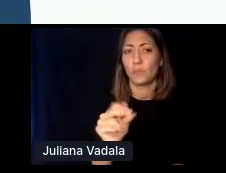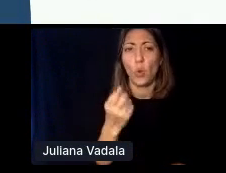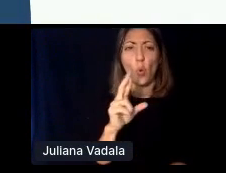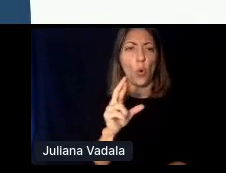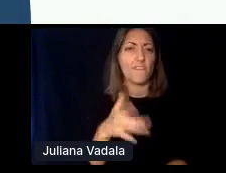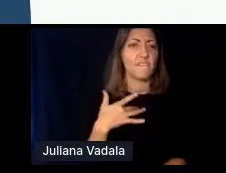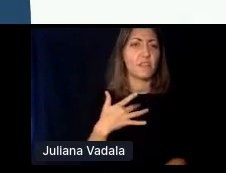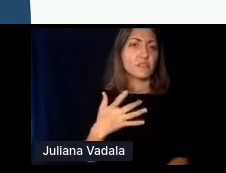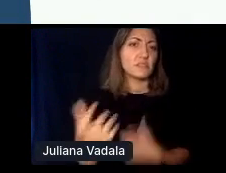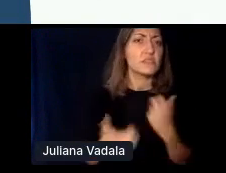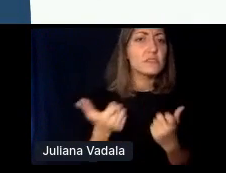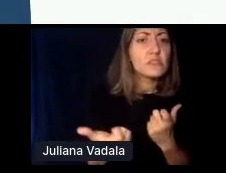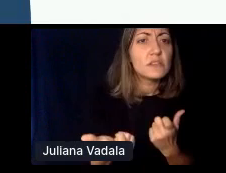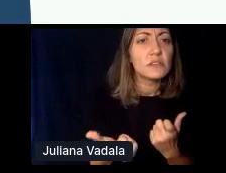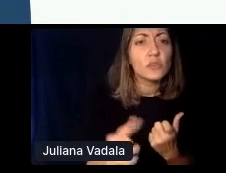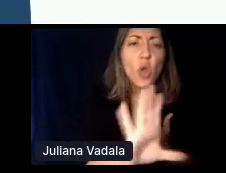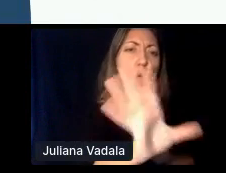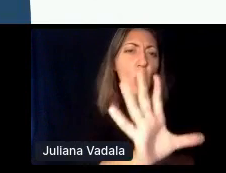defensive about.